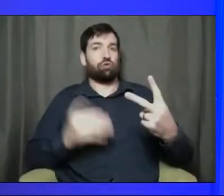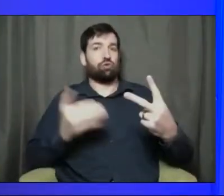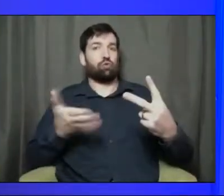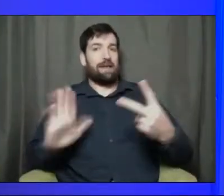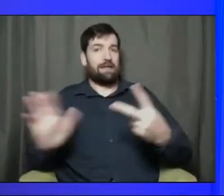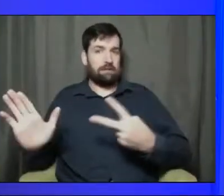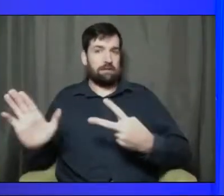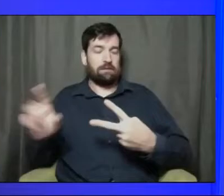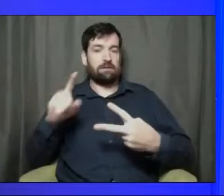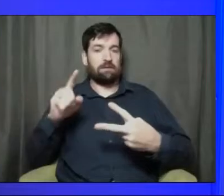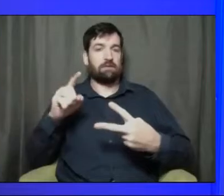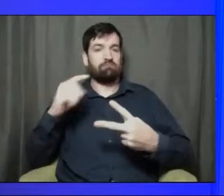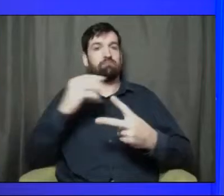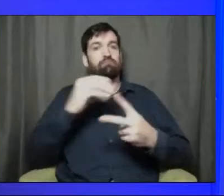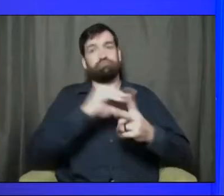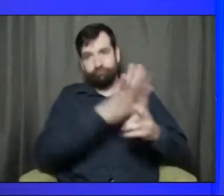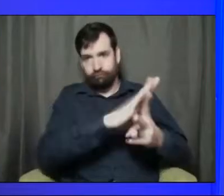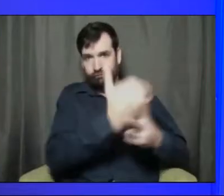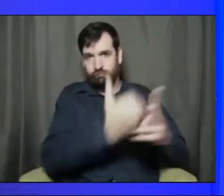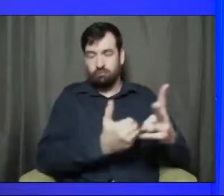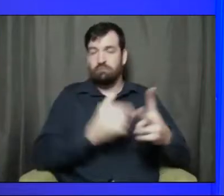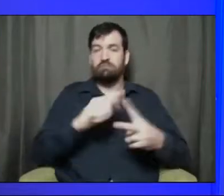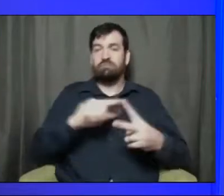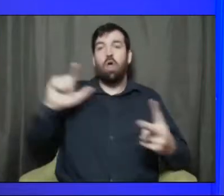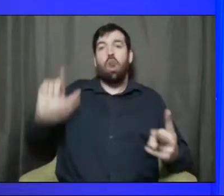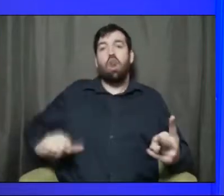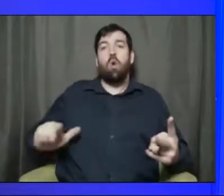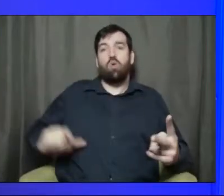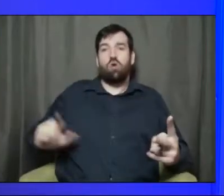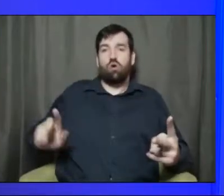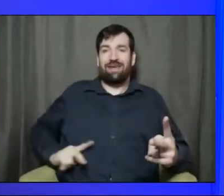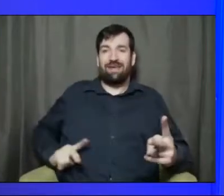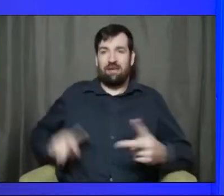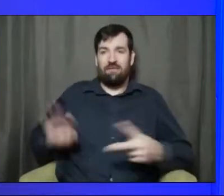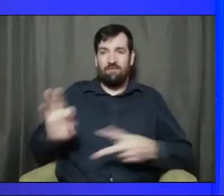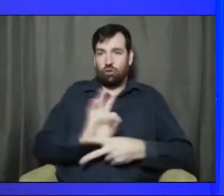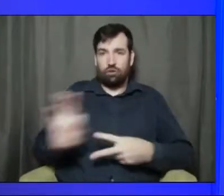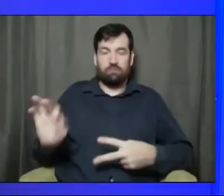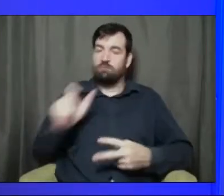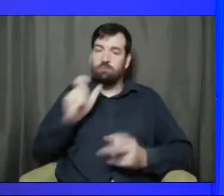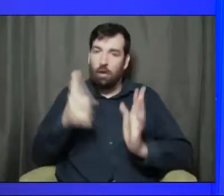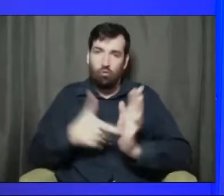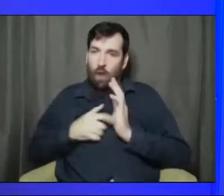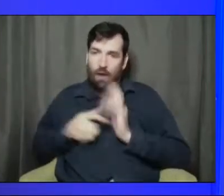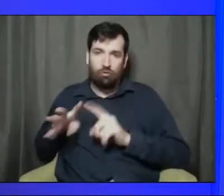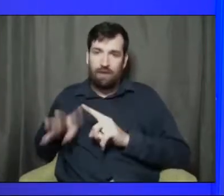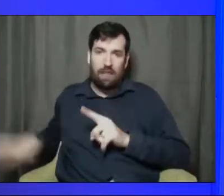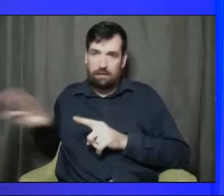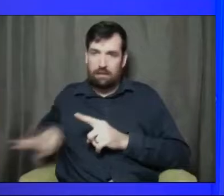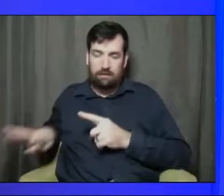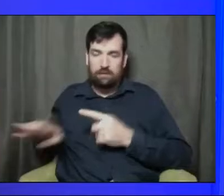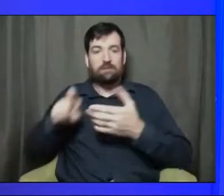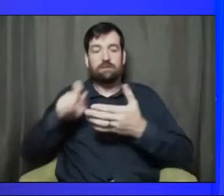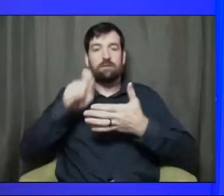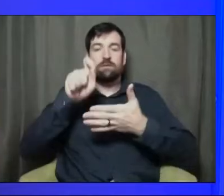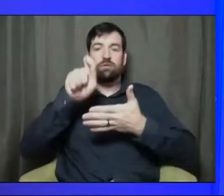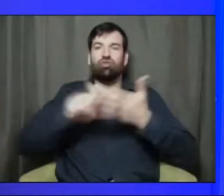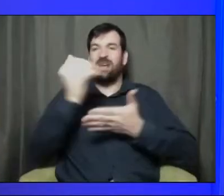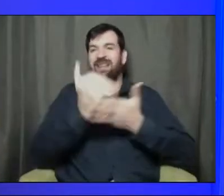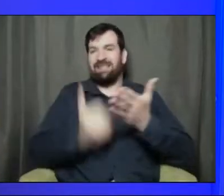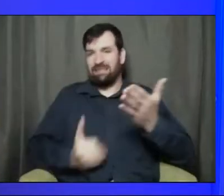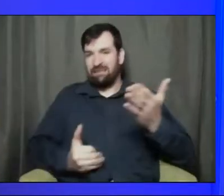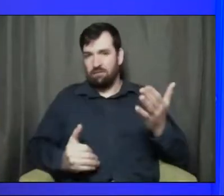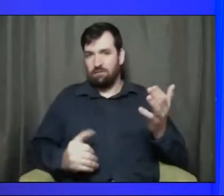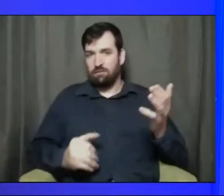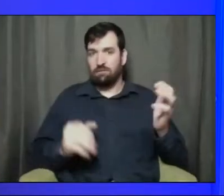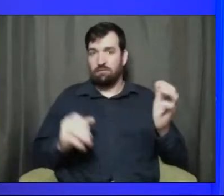a lower kidney function but not require dialysis and go through the checklist of wait list, so you can actually accrue